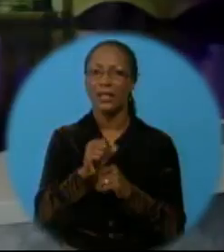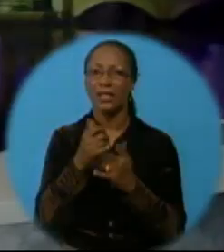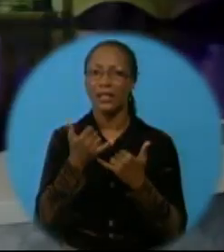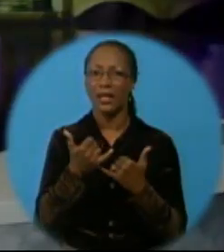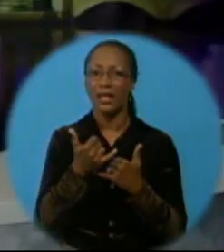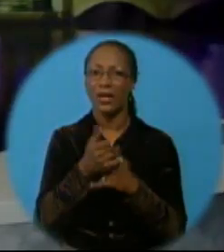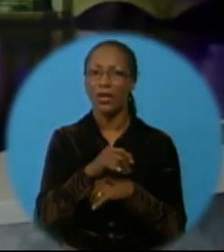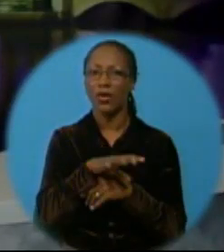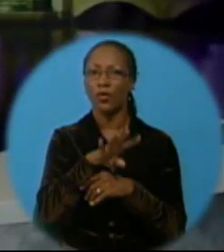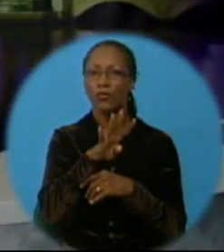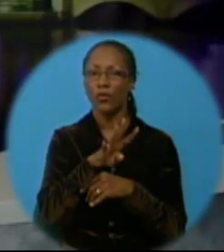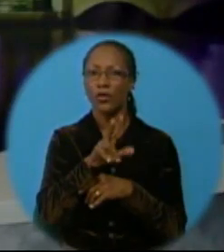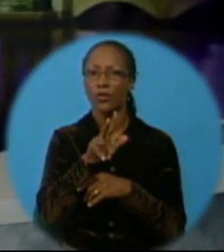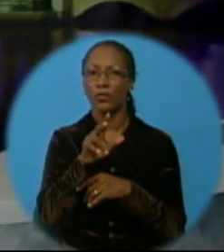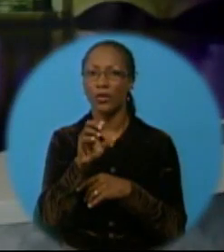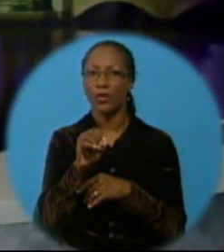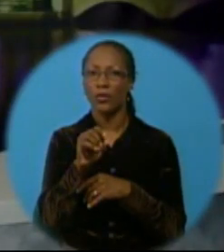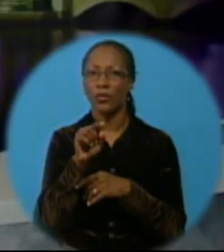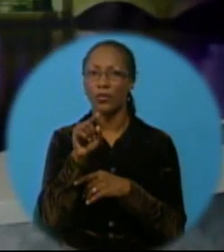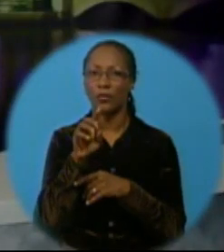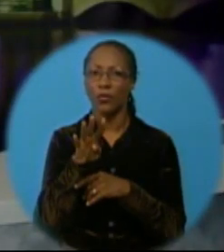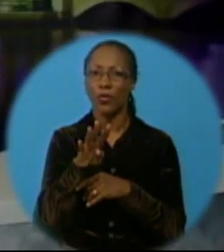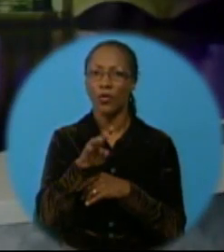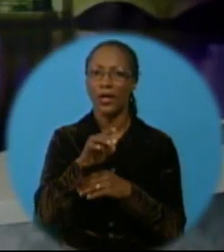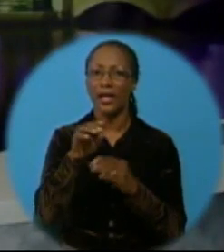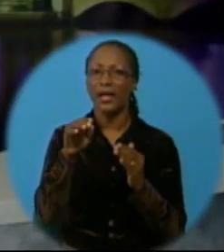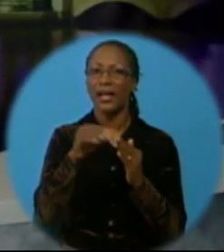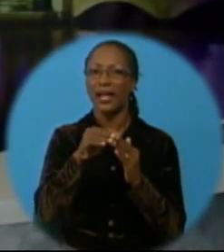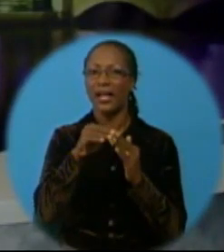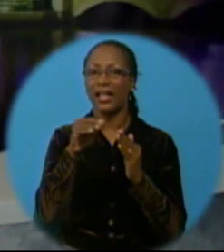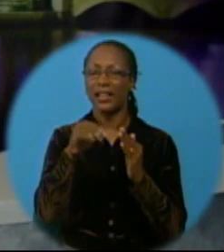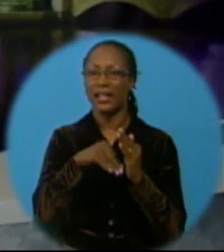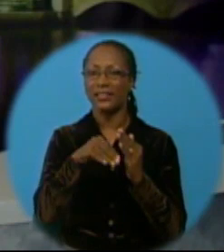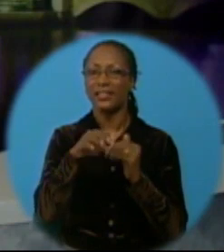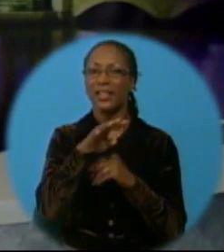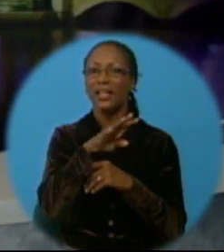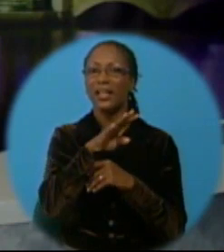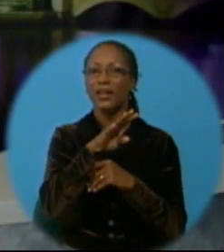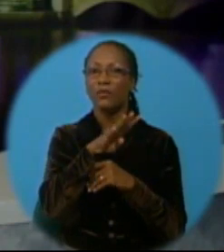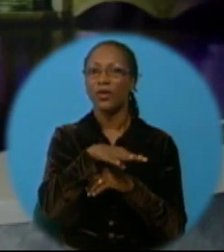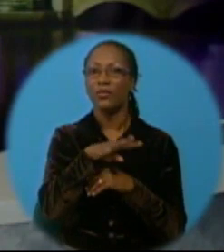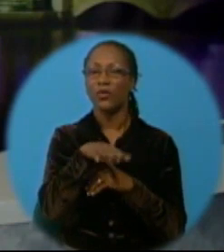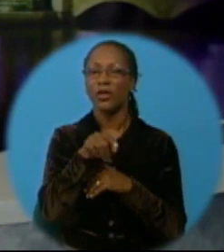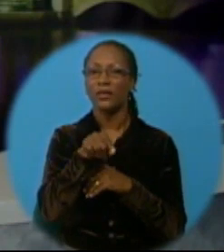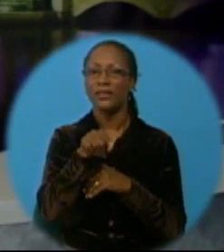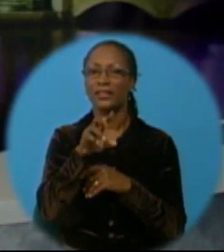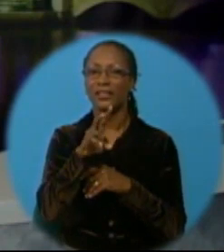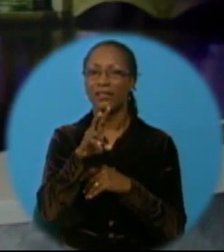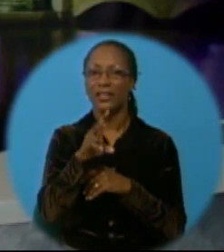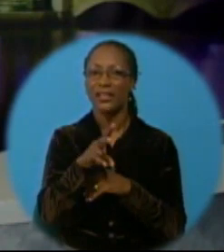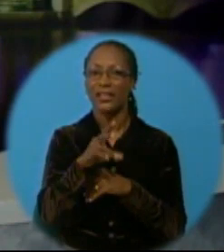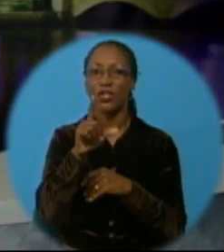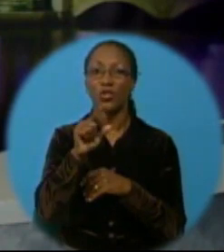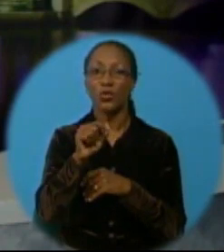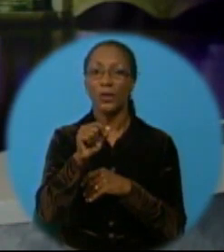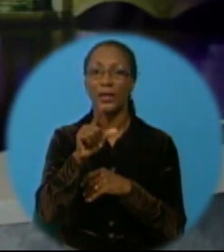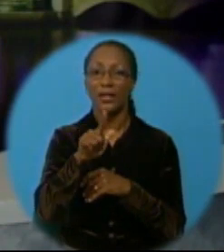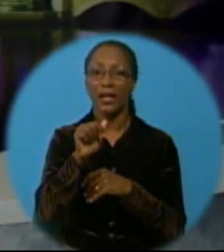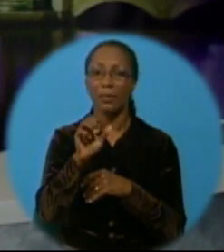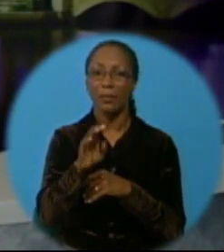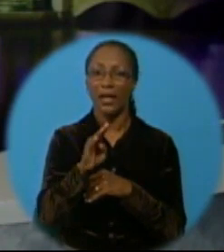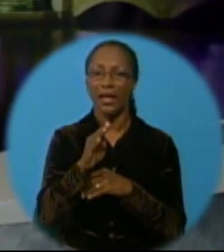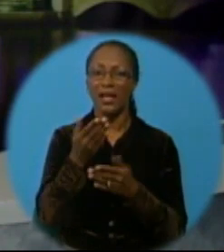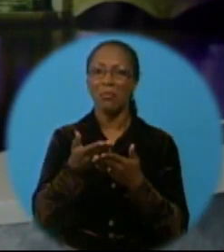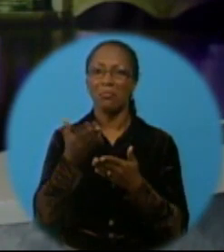which was $40